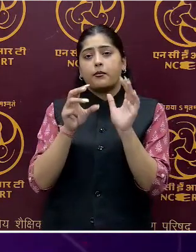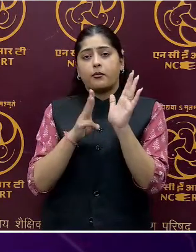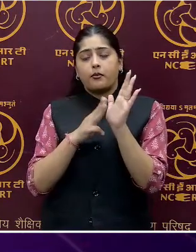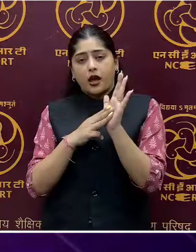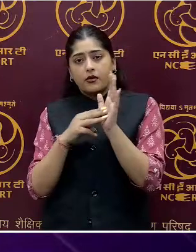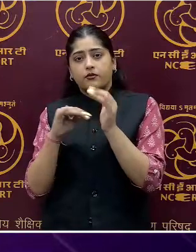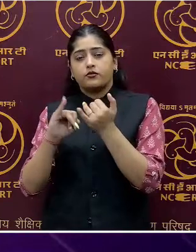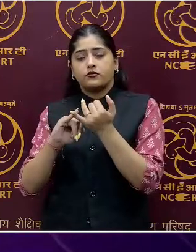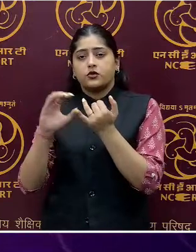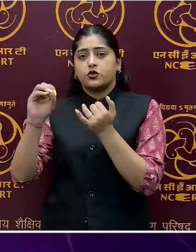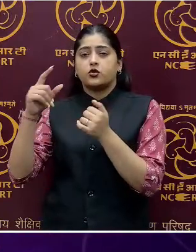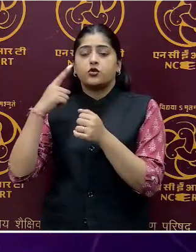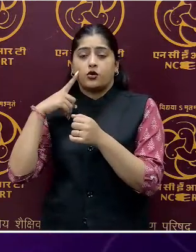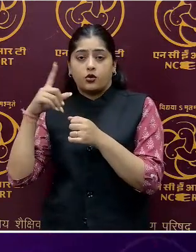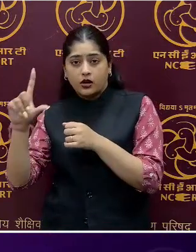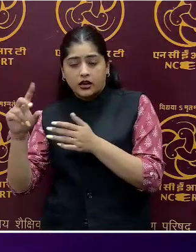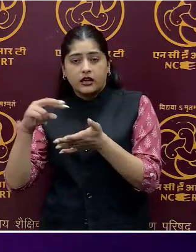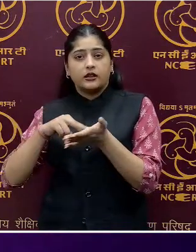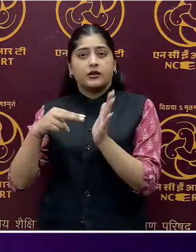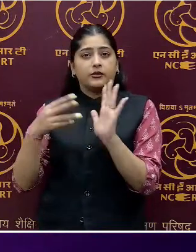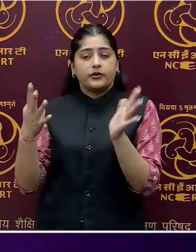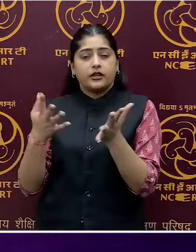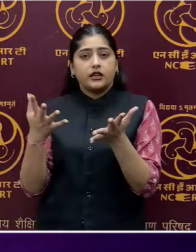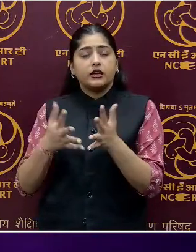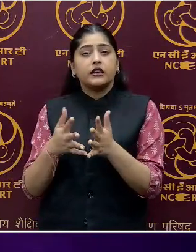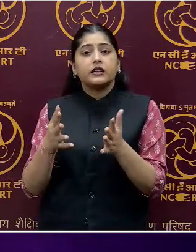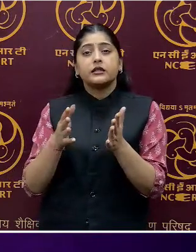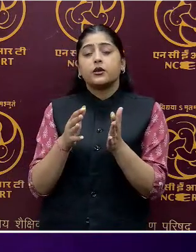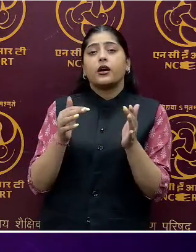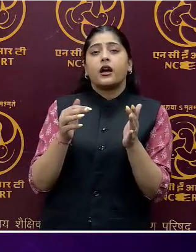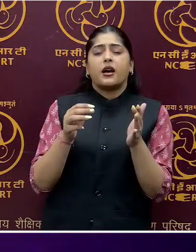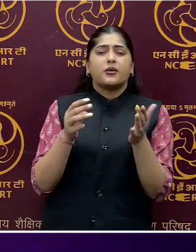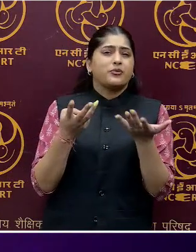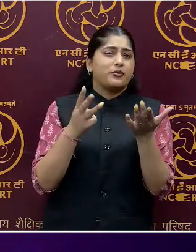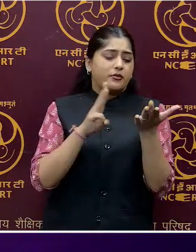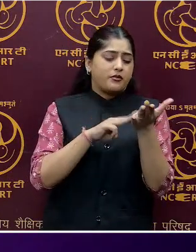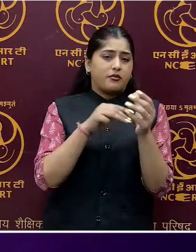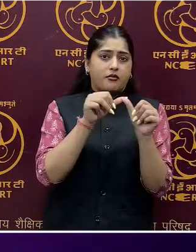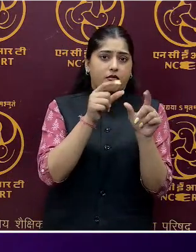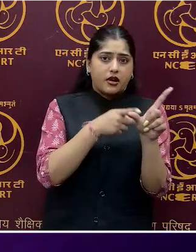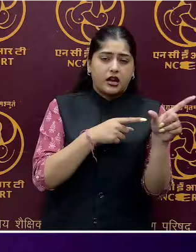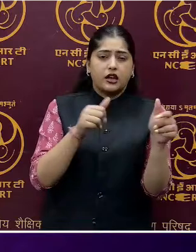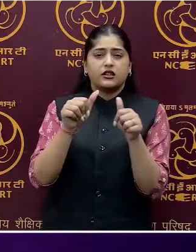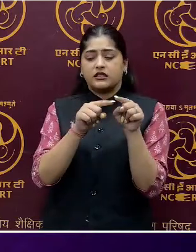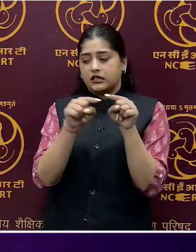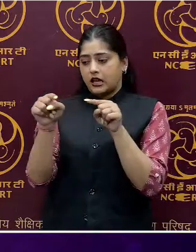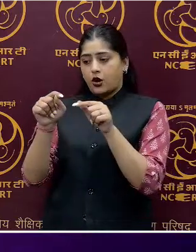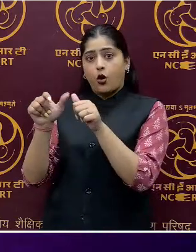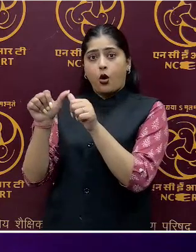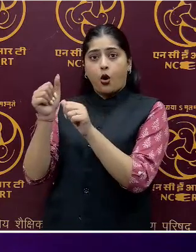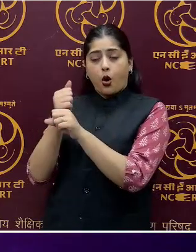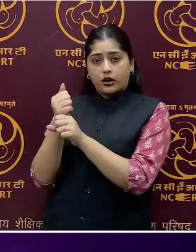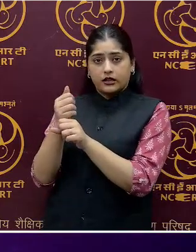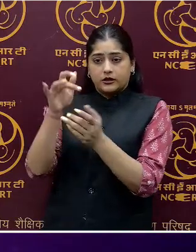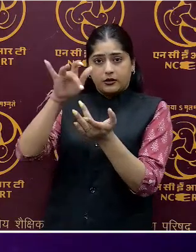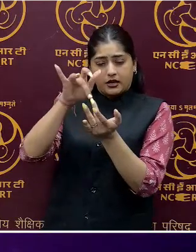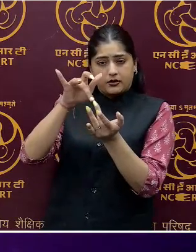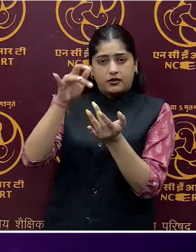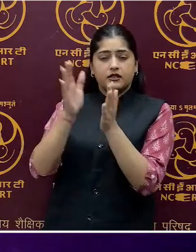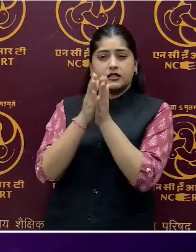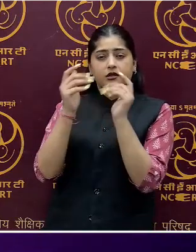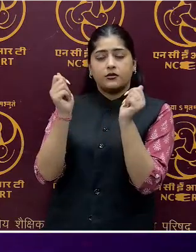festival is celebrated in the month of August or September. Mount Kanchenjunga is worshipped on this day.